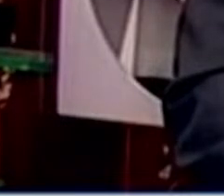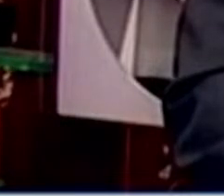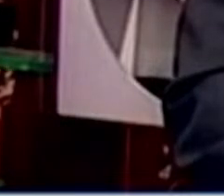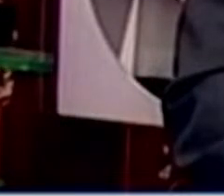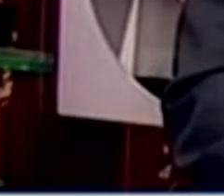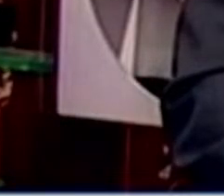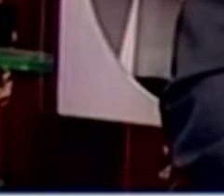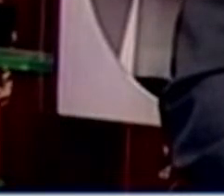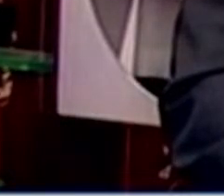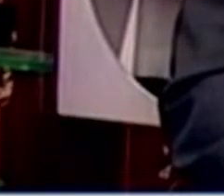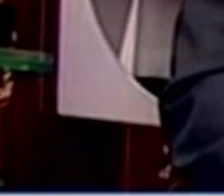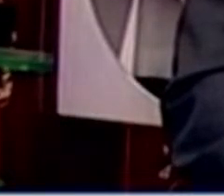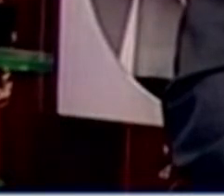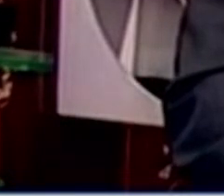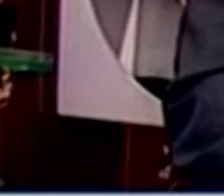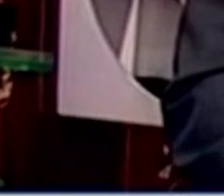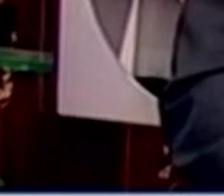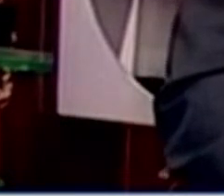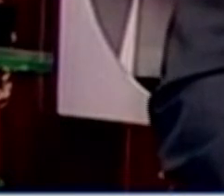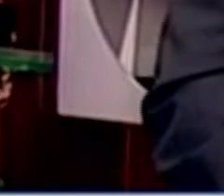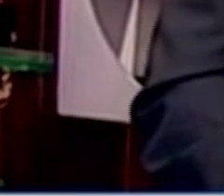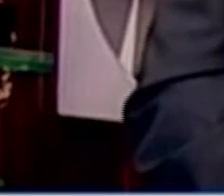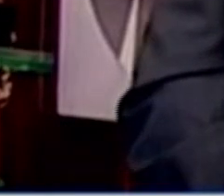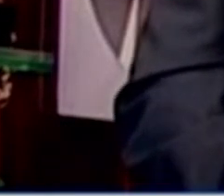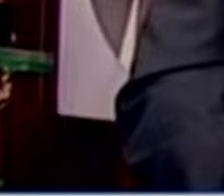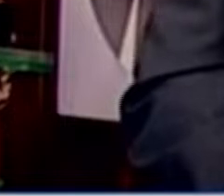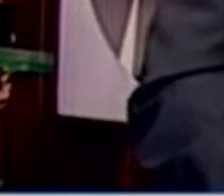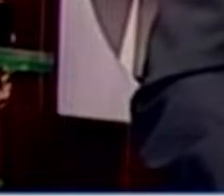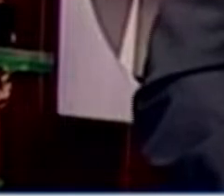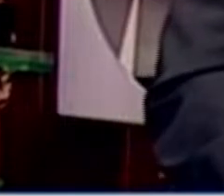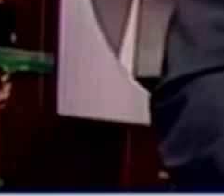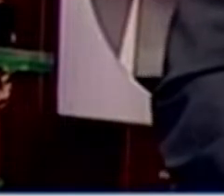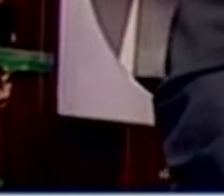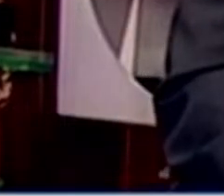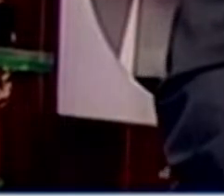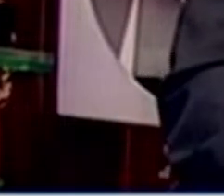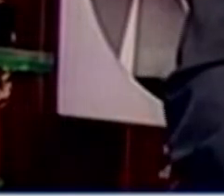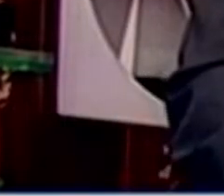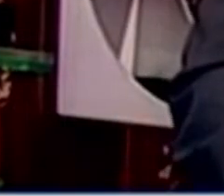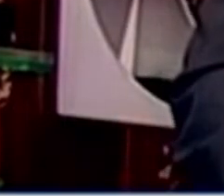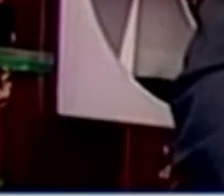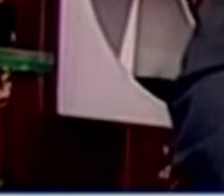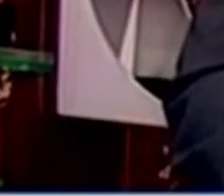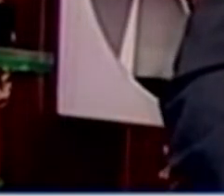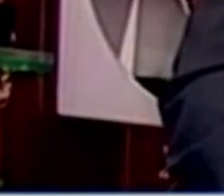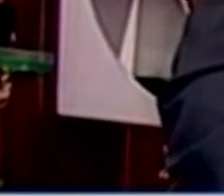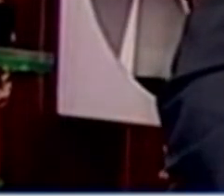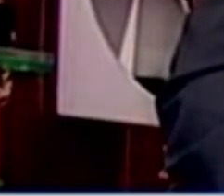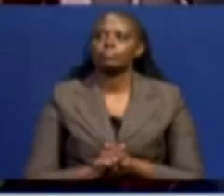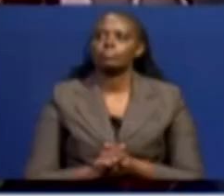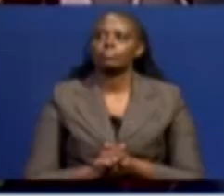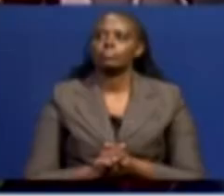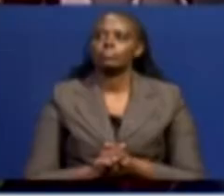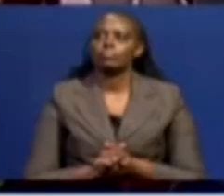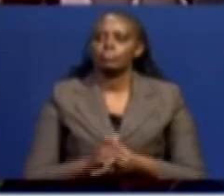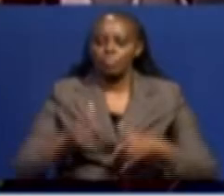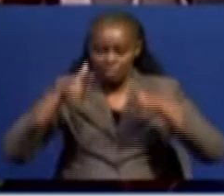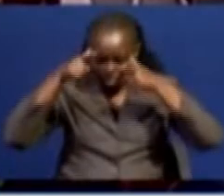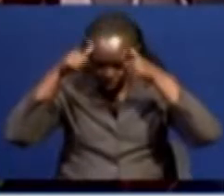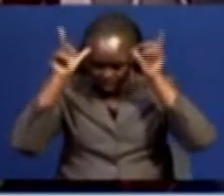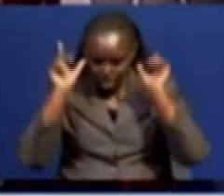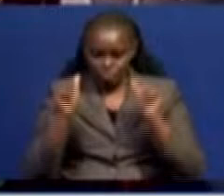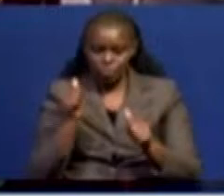an issue of cows that succumbed to an outbreak of a